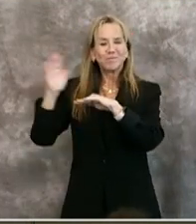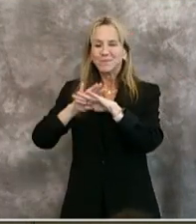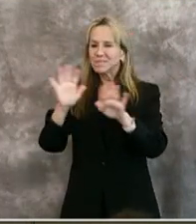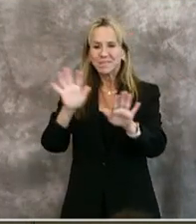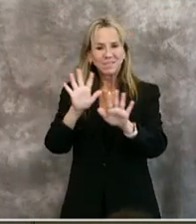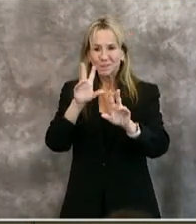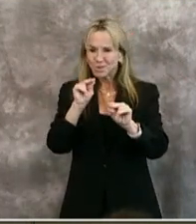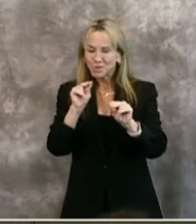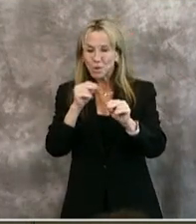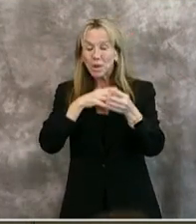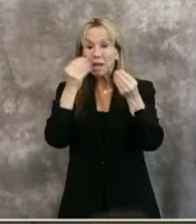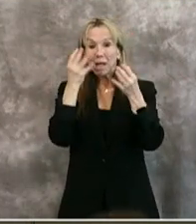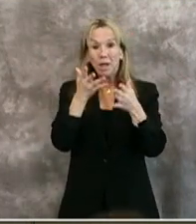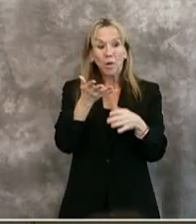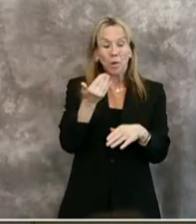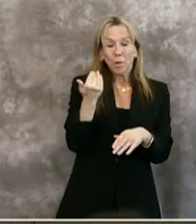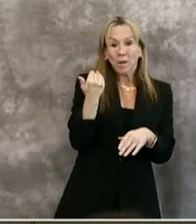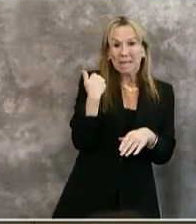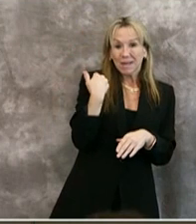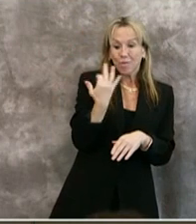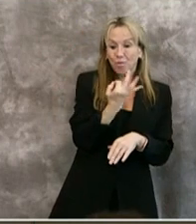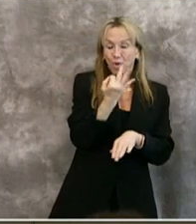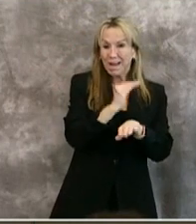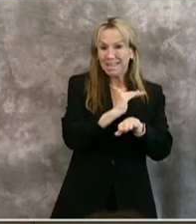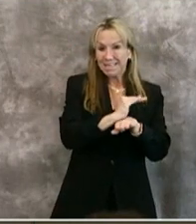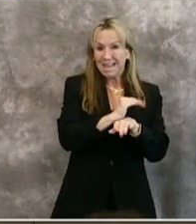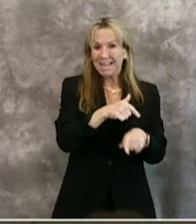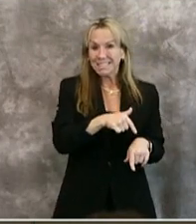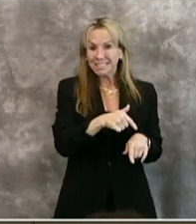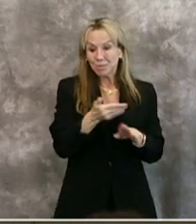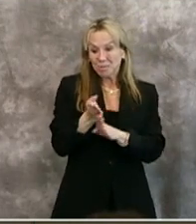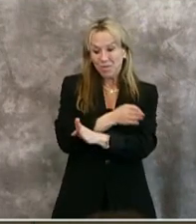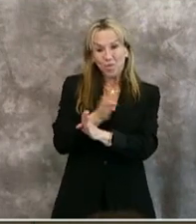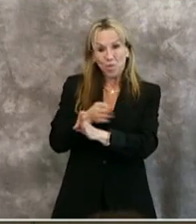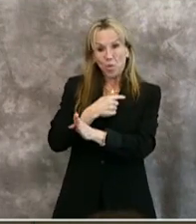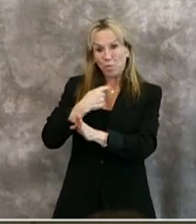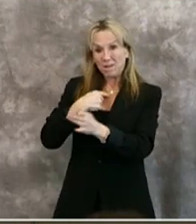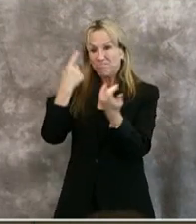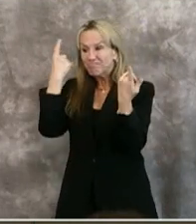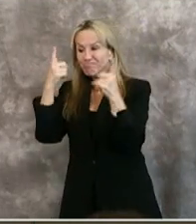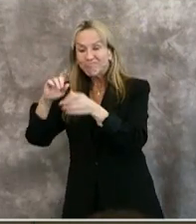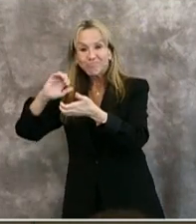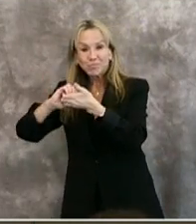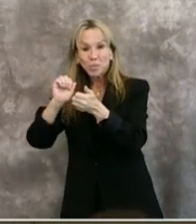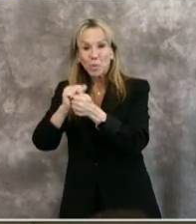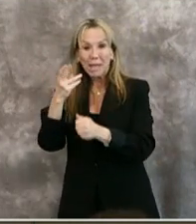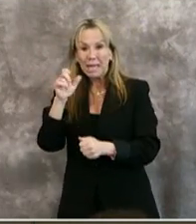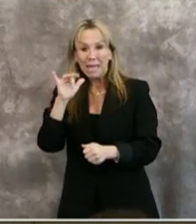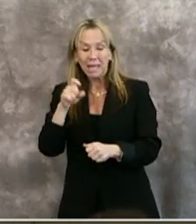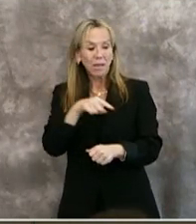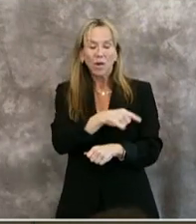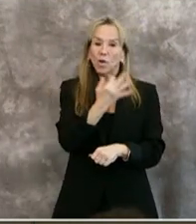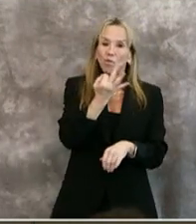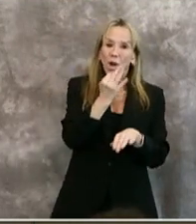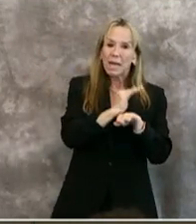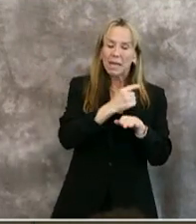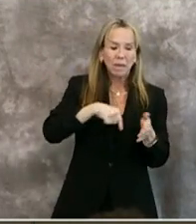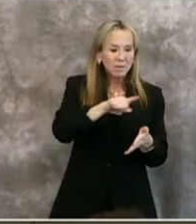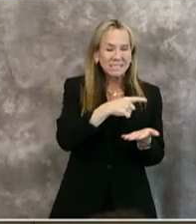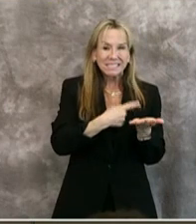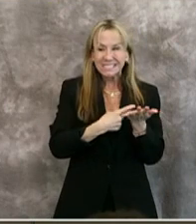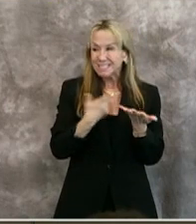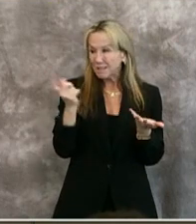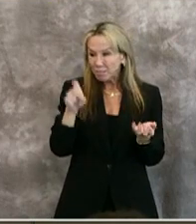Helix late Friday night, we were facing a real tough situation of needing to close down some of our